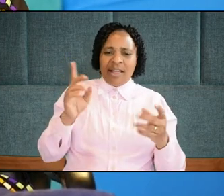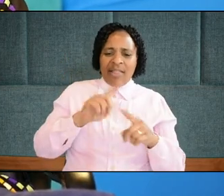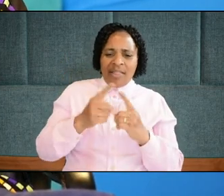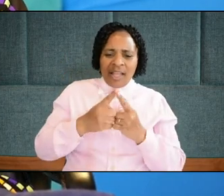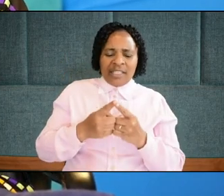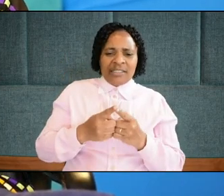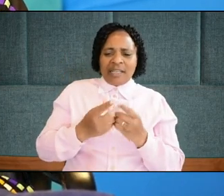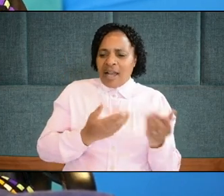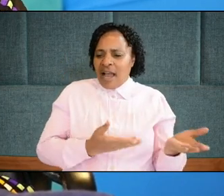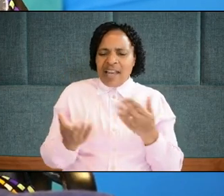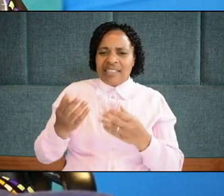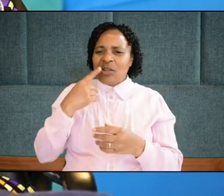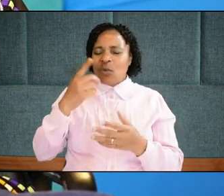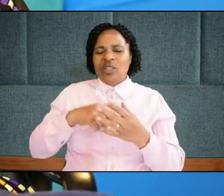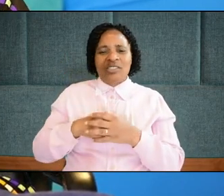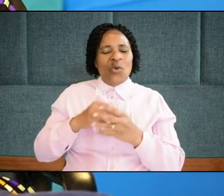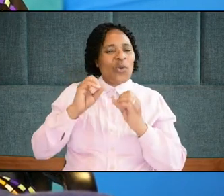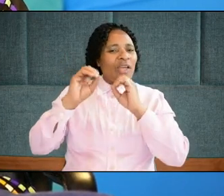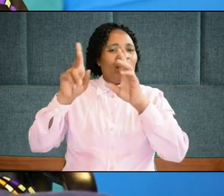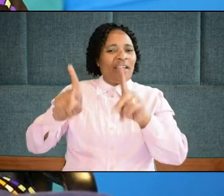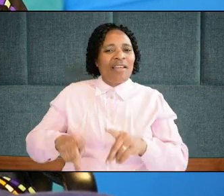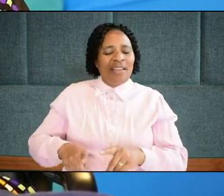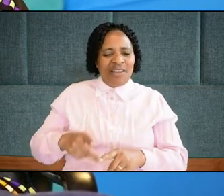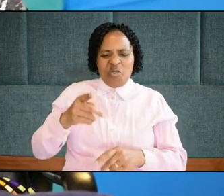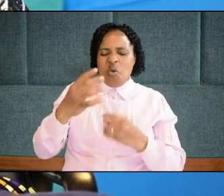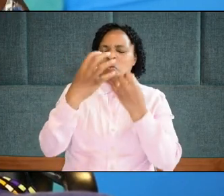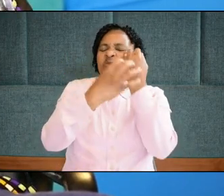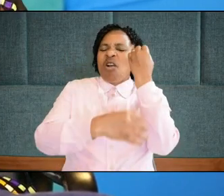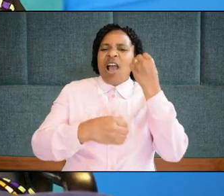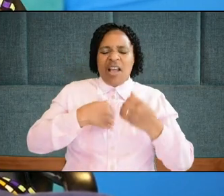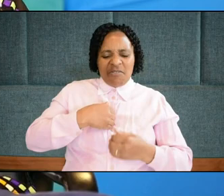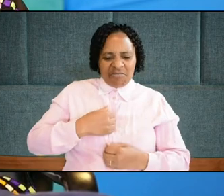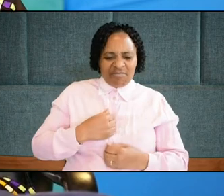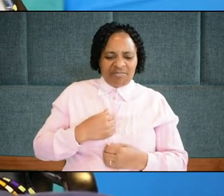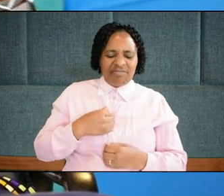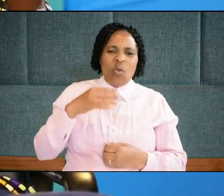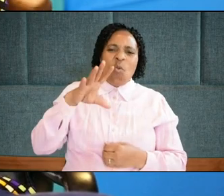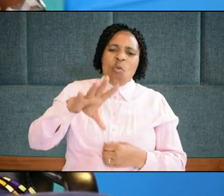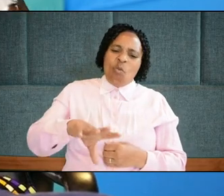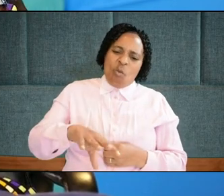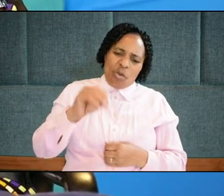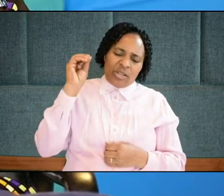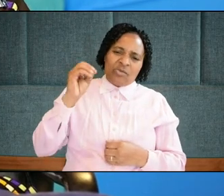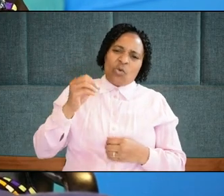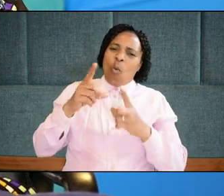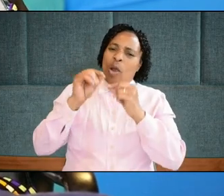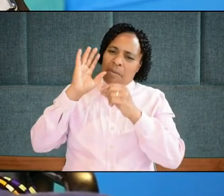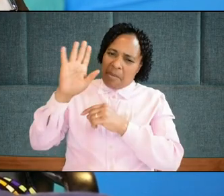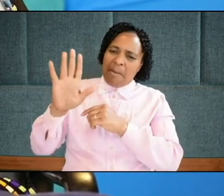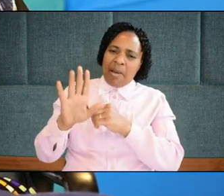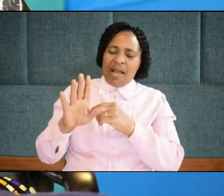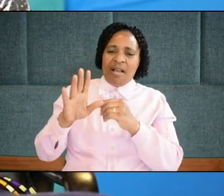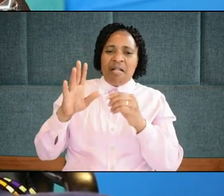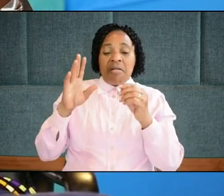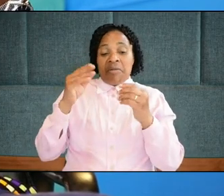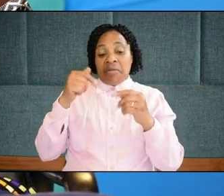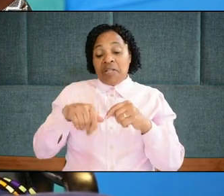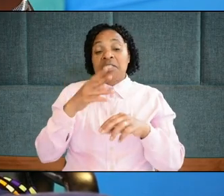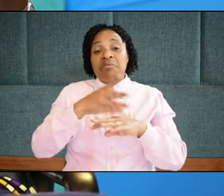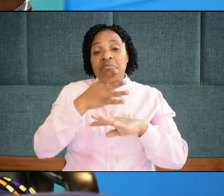just saying, you know what? Hey, okay, you're just really, really poor, so let's take your word for it. They sampled the provisions, realized, you know, these